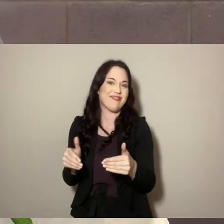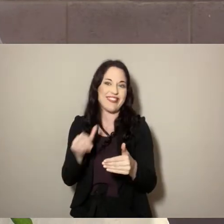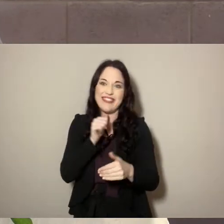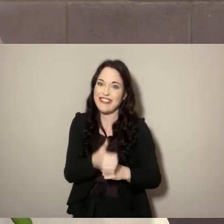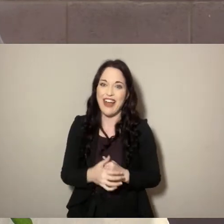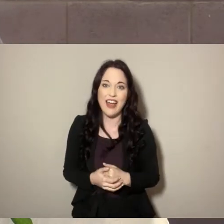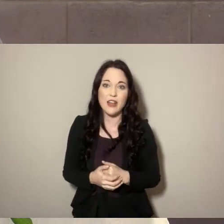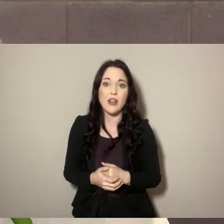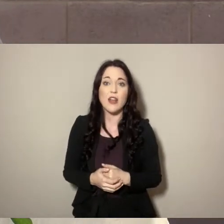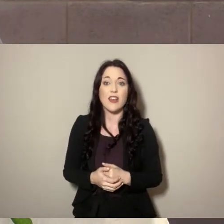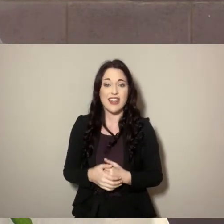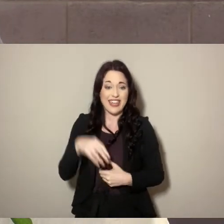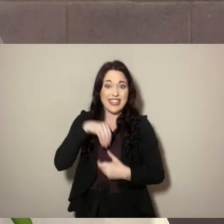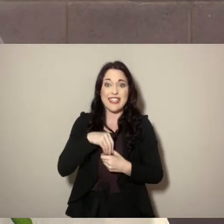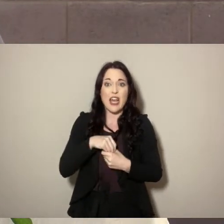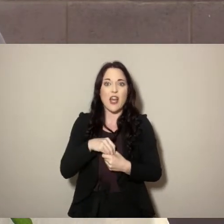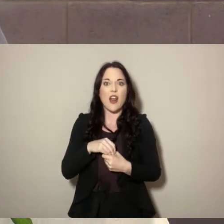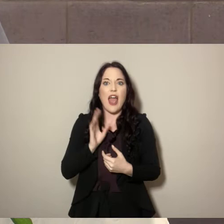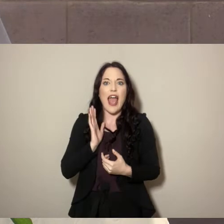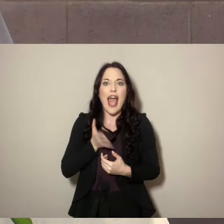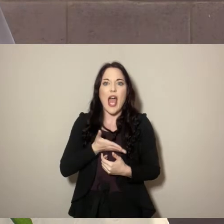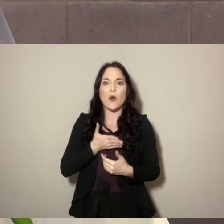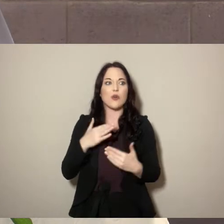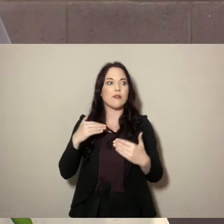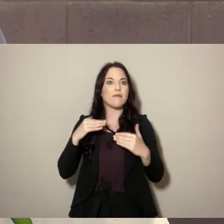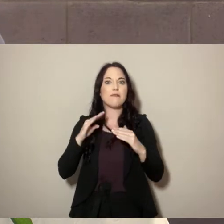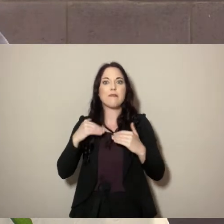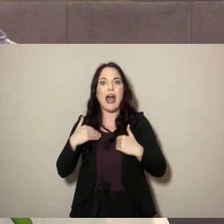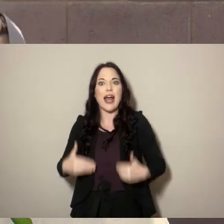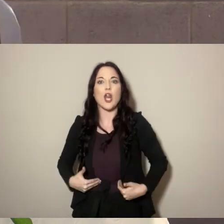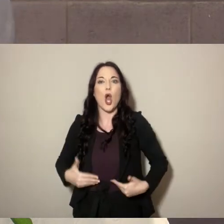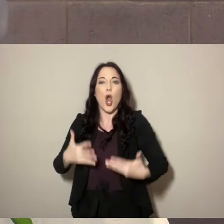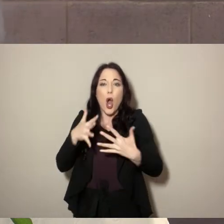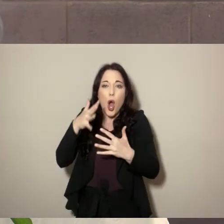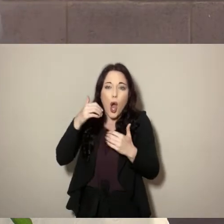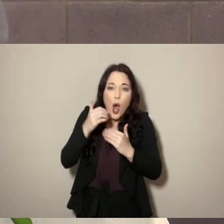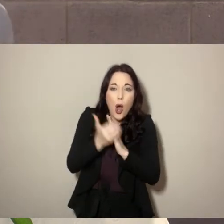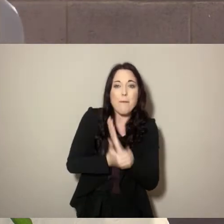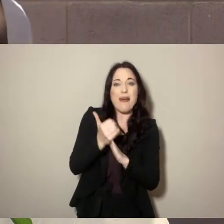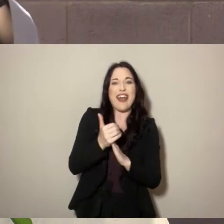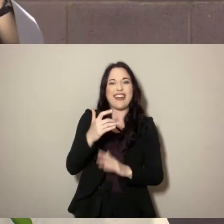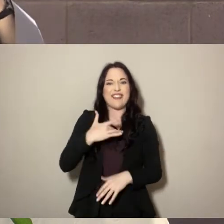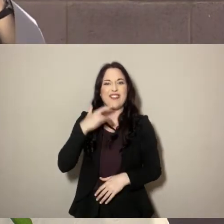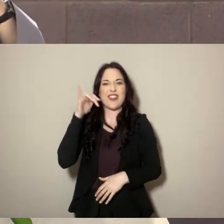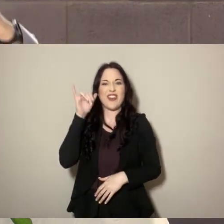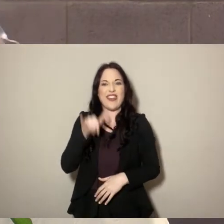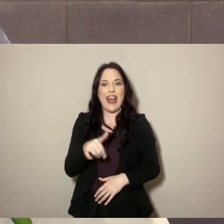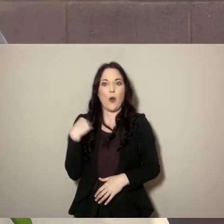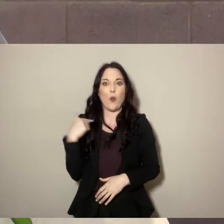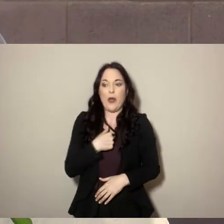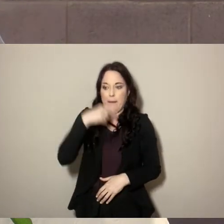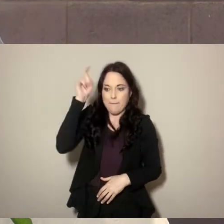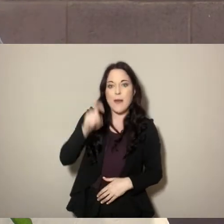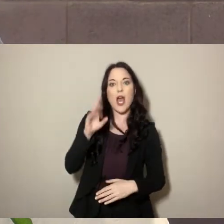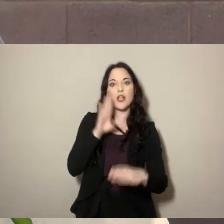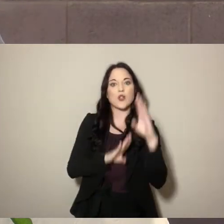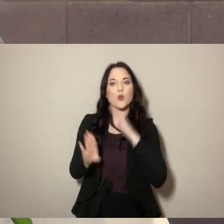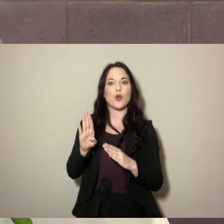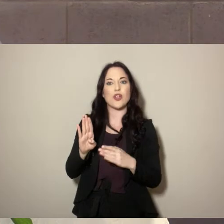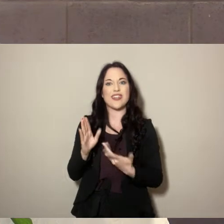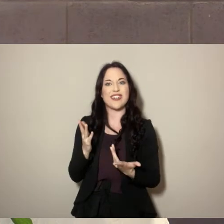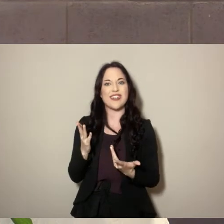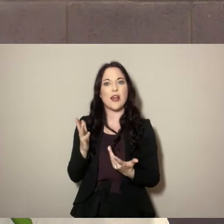trained to worry. Our ancestors needed to be wired in this way so that they would run